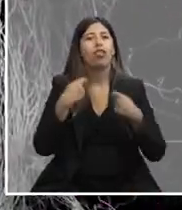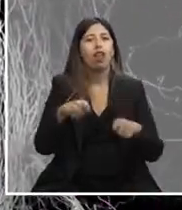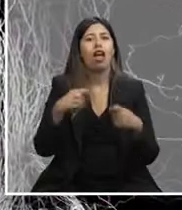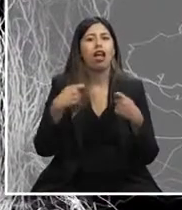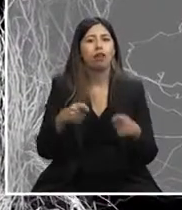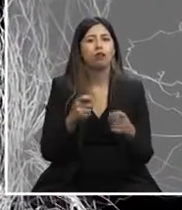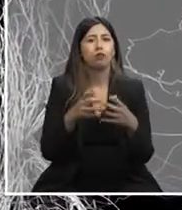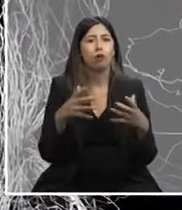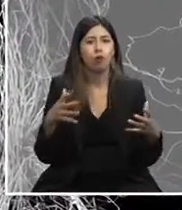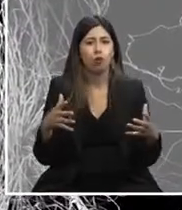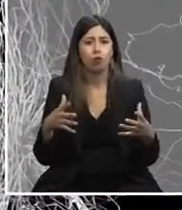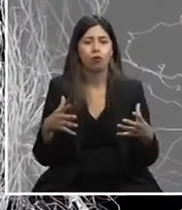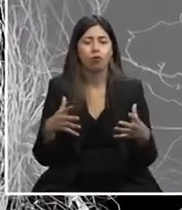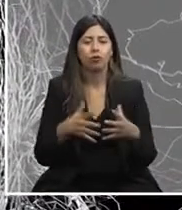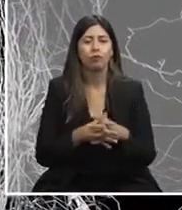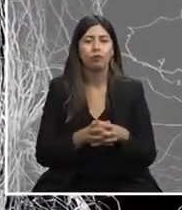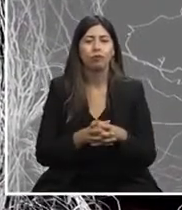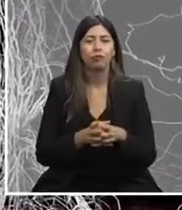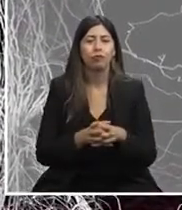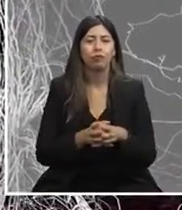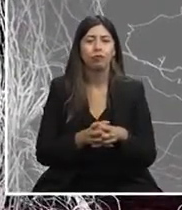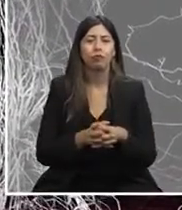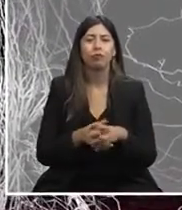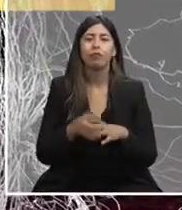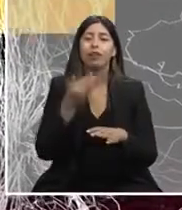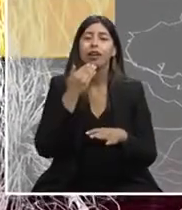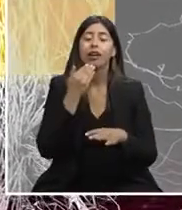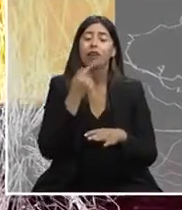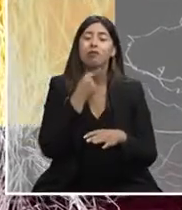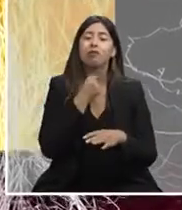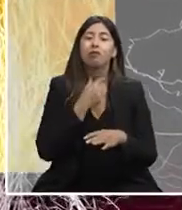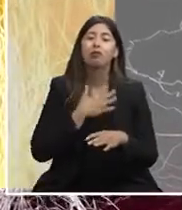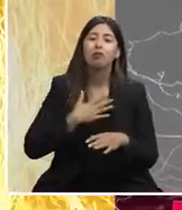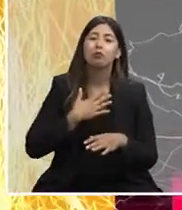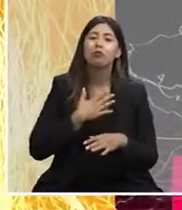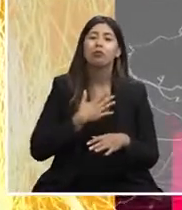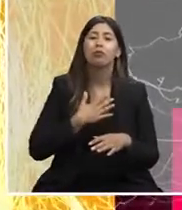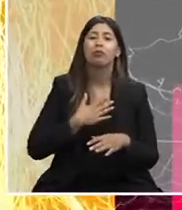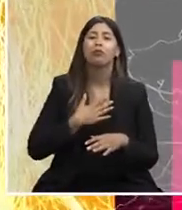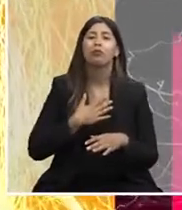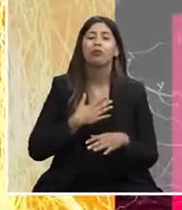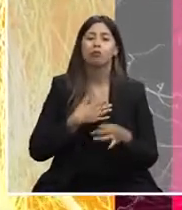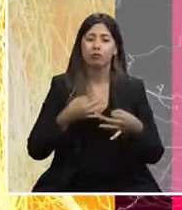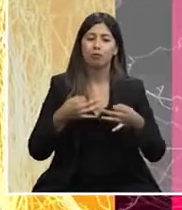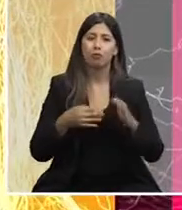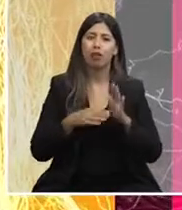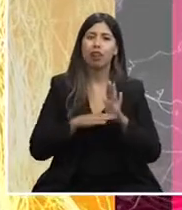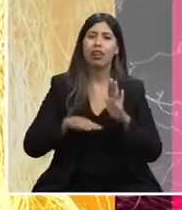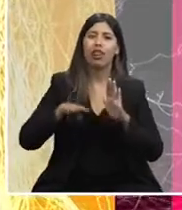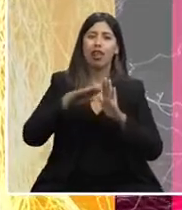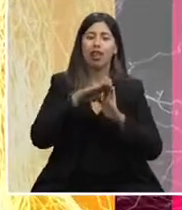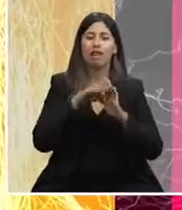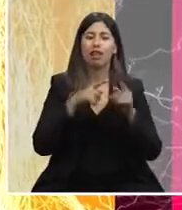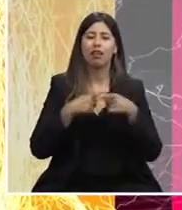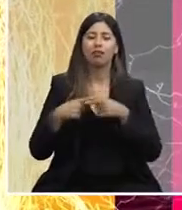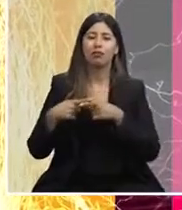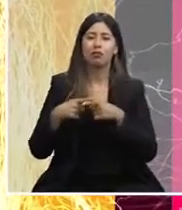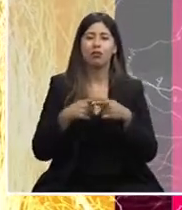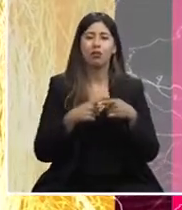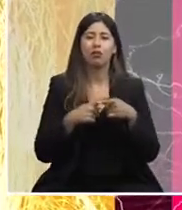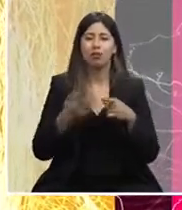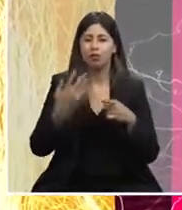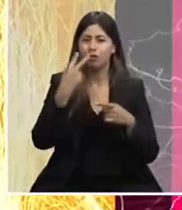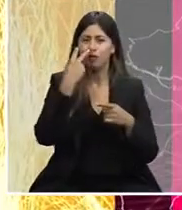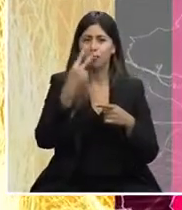for social status, to the point that scientists now see the striatum light up before their eyes when a human is shown a